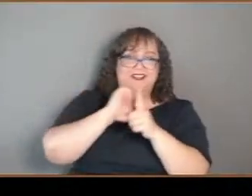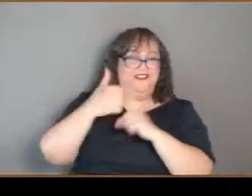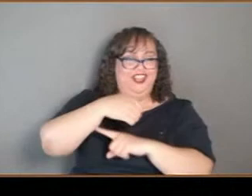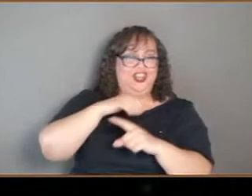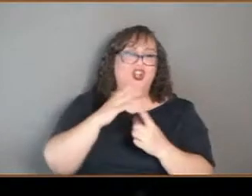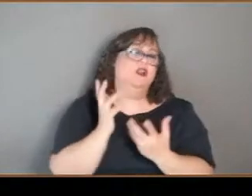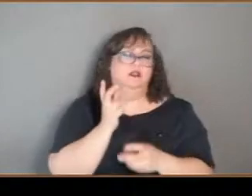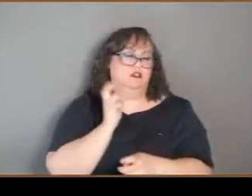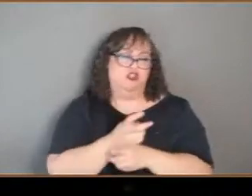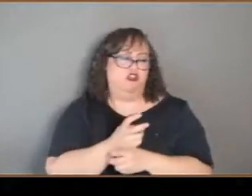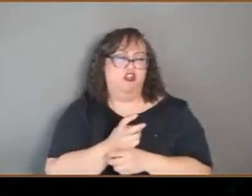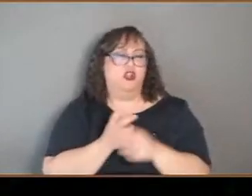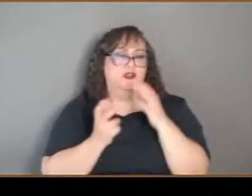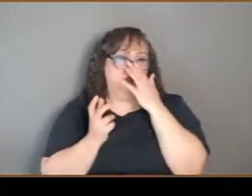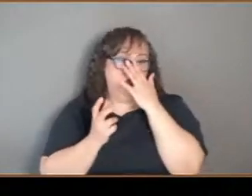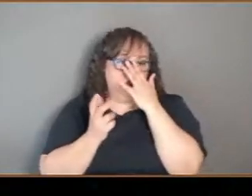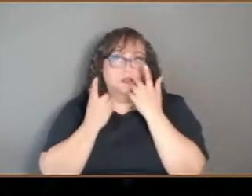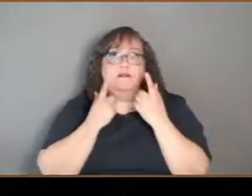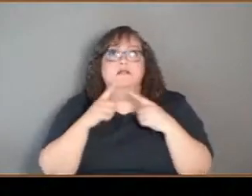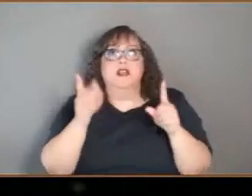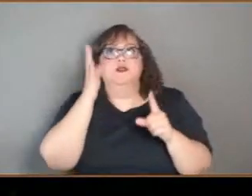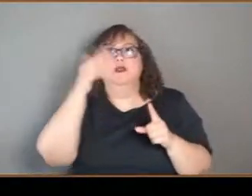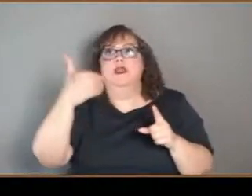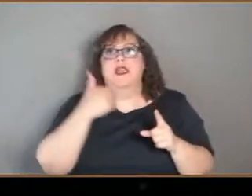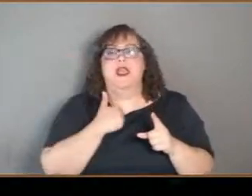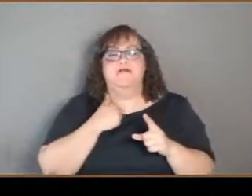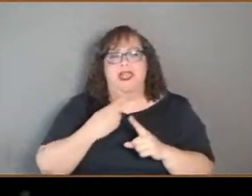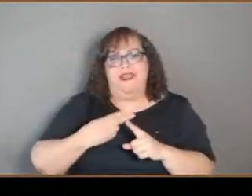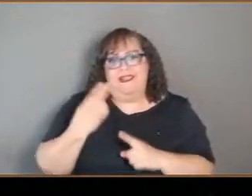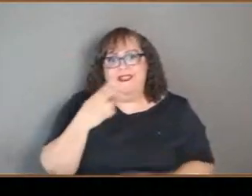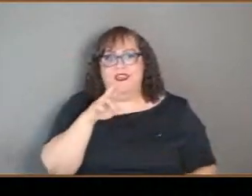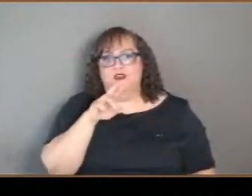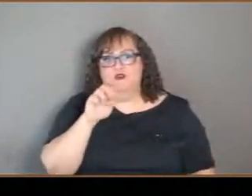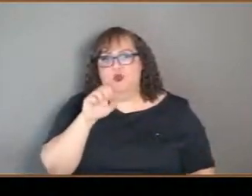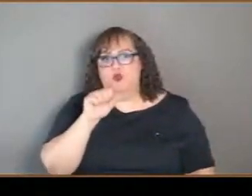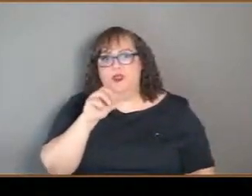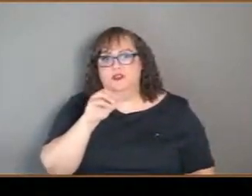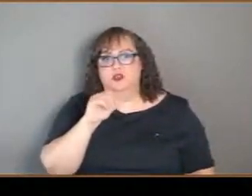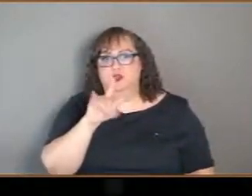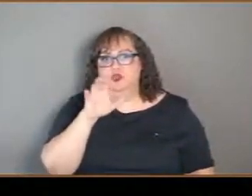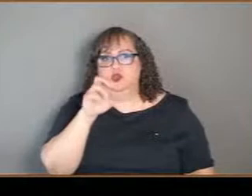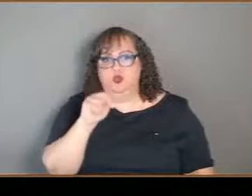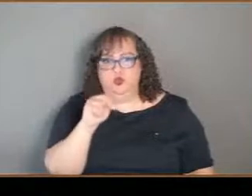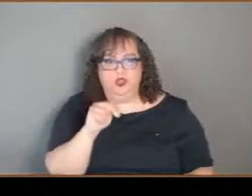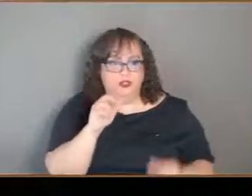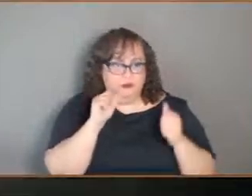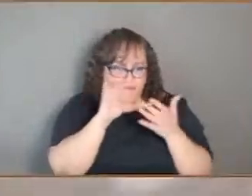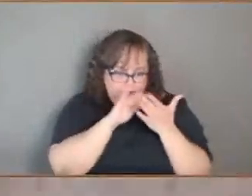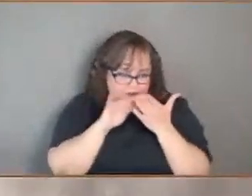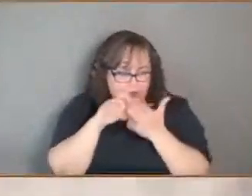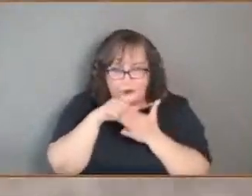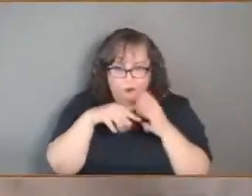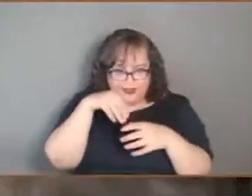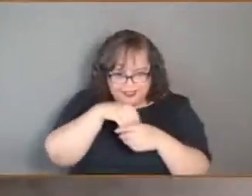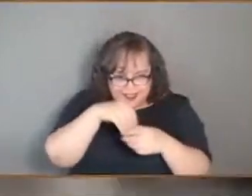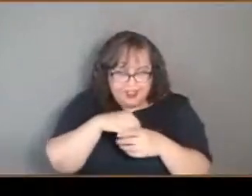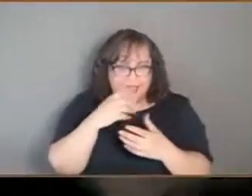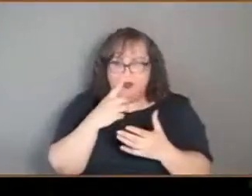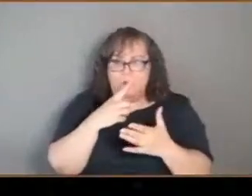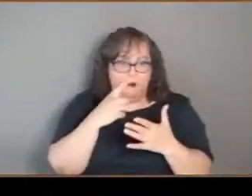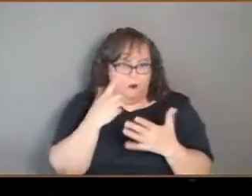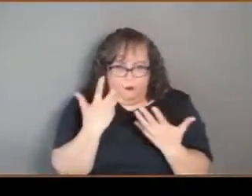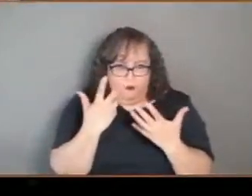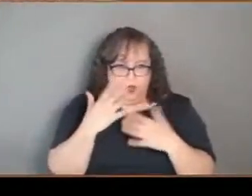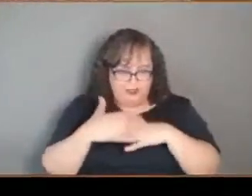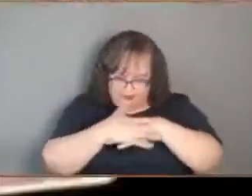high spatial resolutions what the ice is, what the minerals, and what the rocks are made of. So we'll know a lot more when we get there. Yeah, I